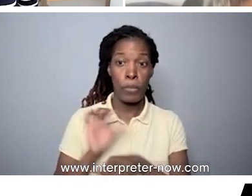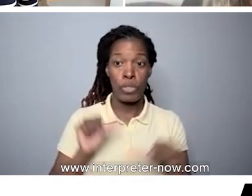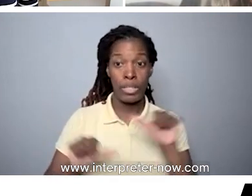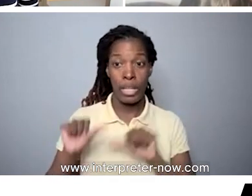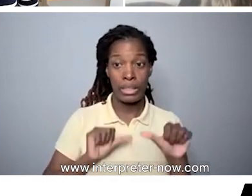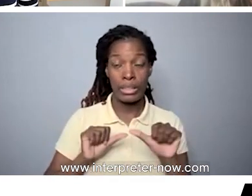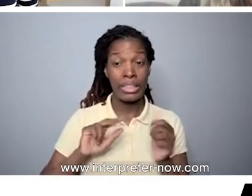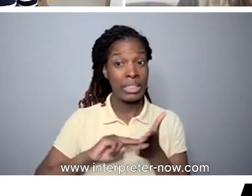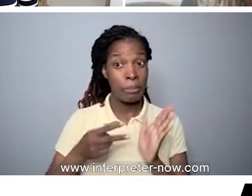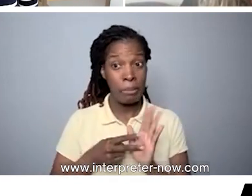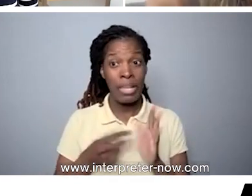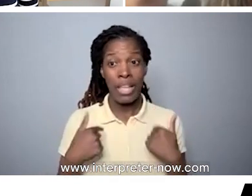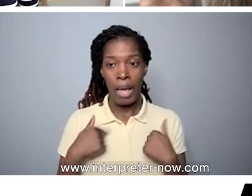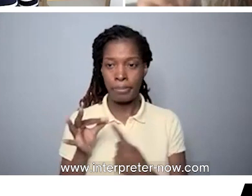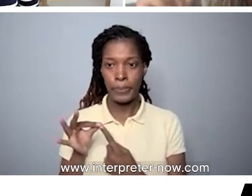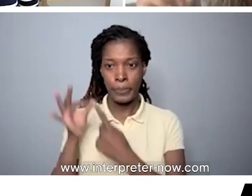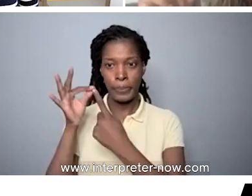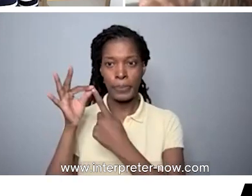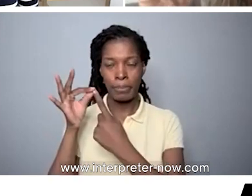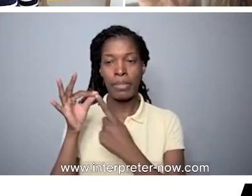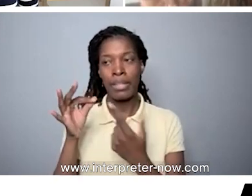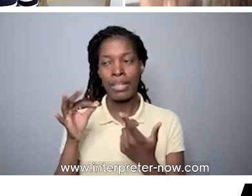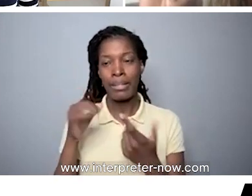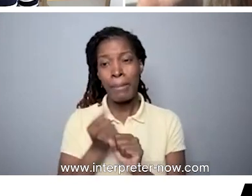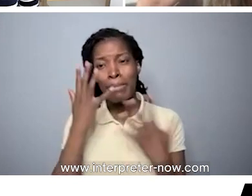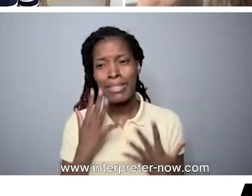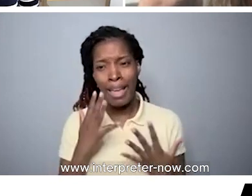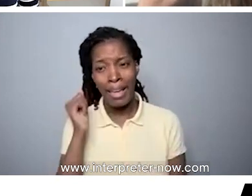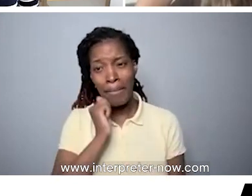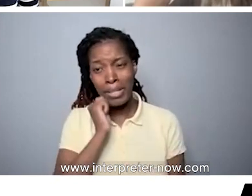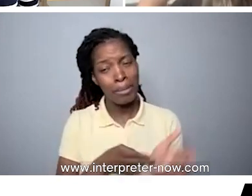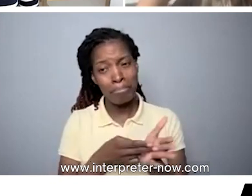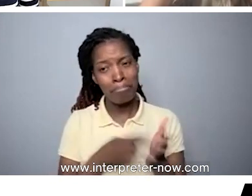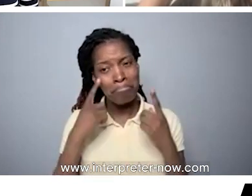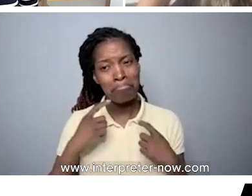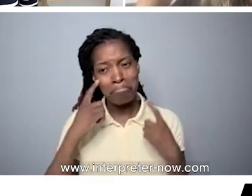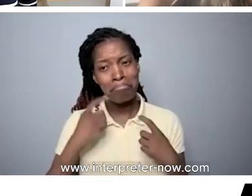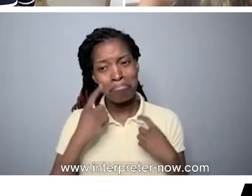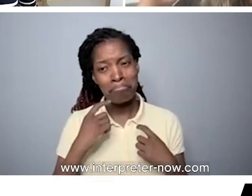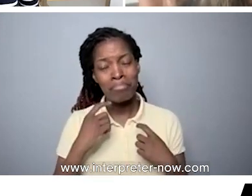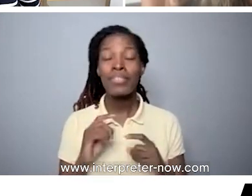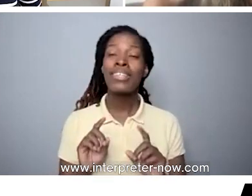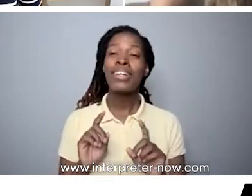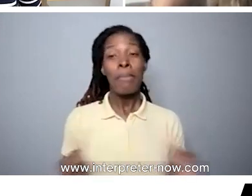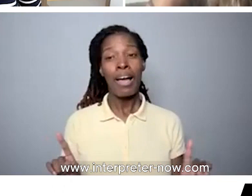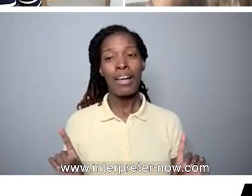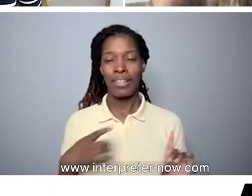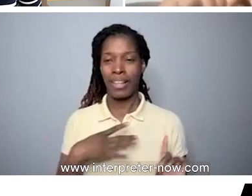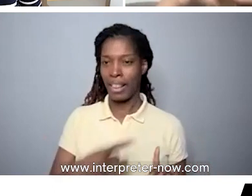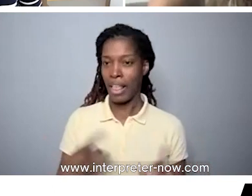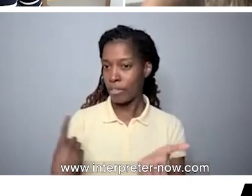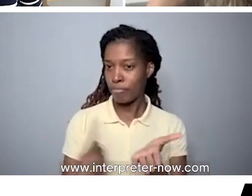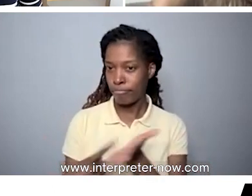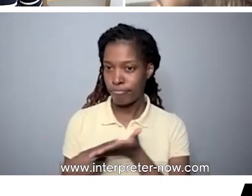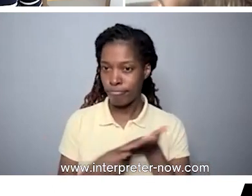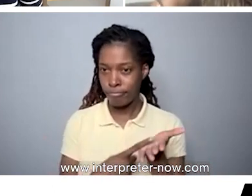day. But one of the things I also really like to talk about is we are getting much more comfortable talking about